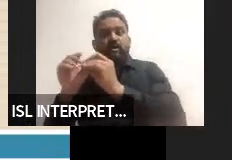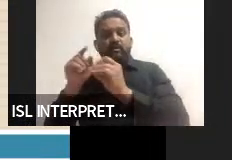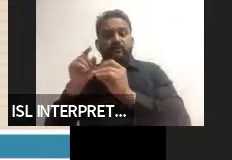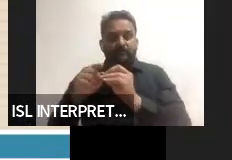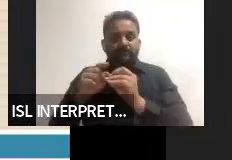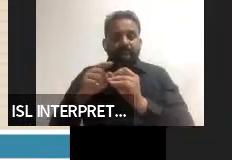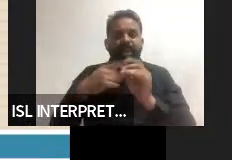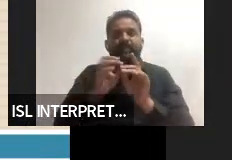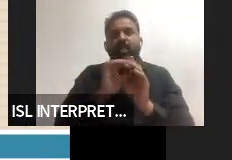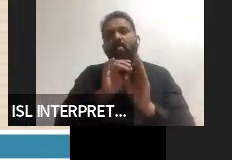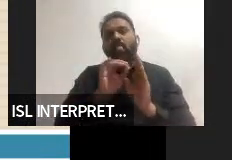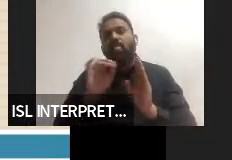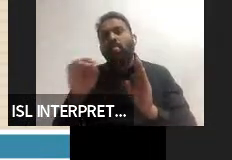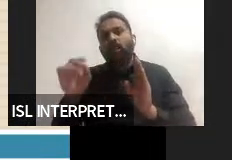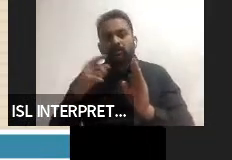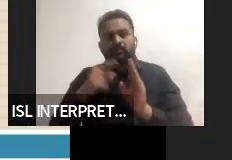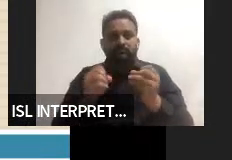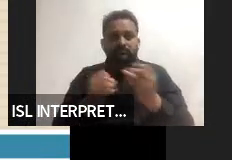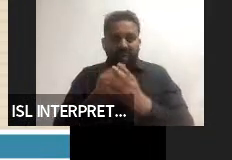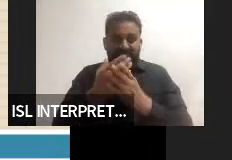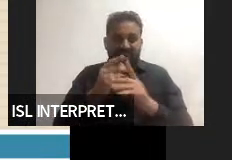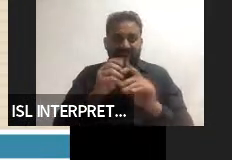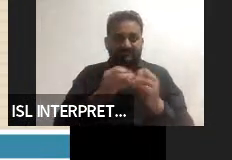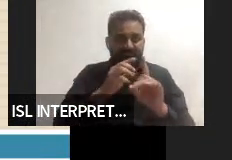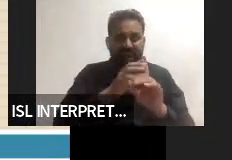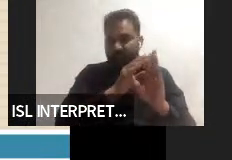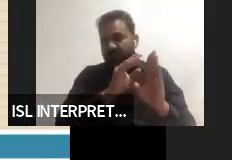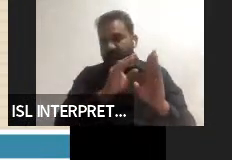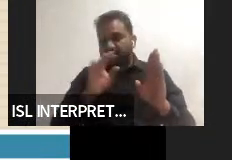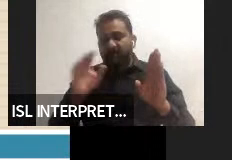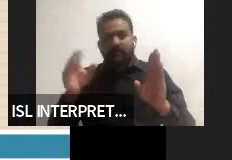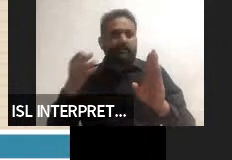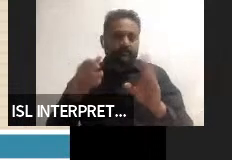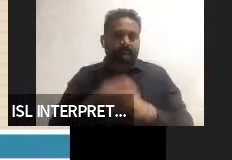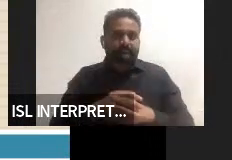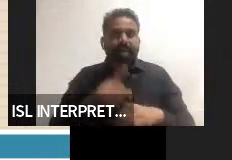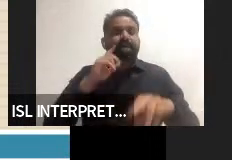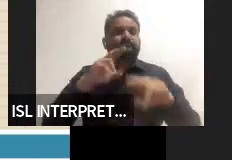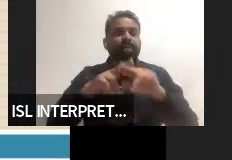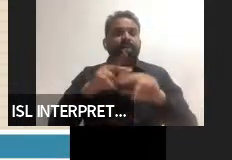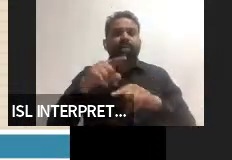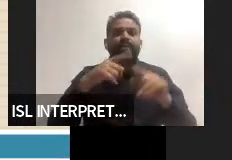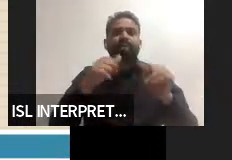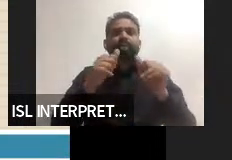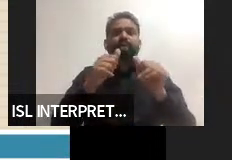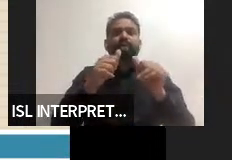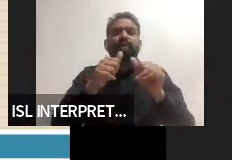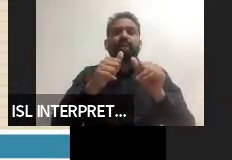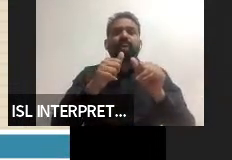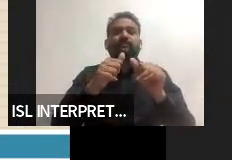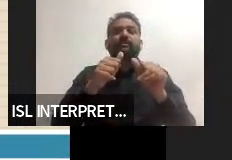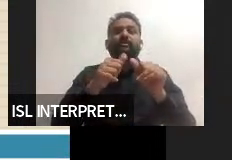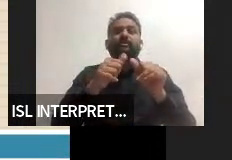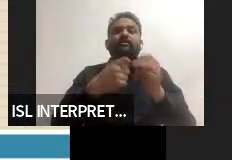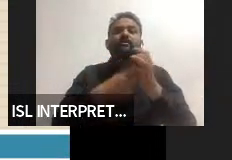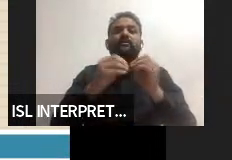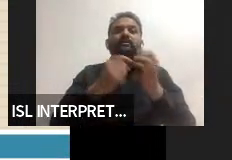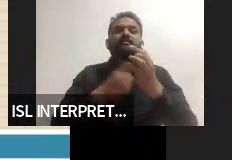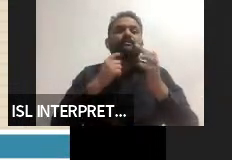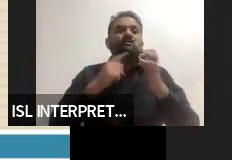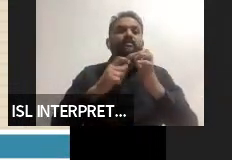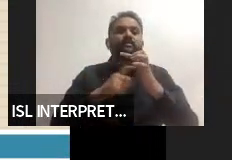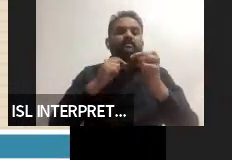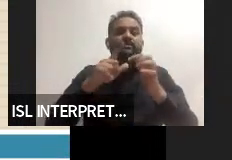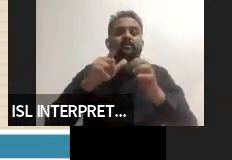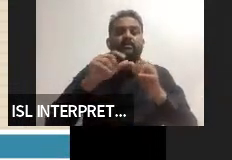like, starting with you, and it will come on down. But if you're saying arbitration law of such and such country, then of course it will